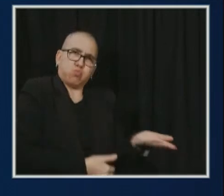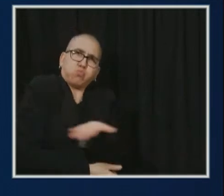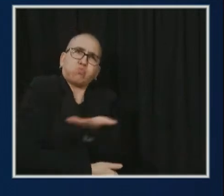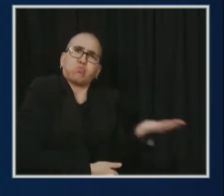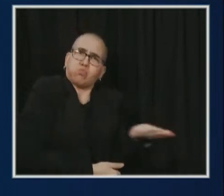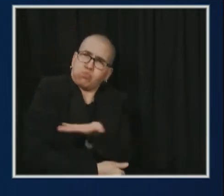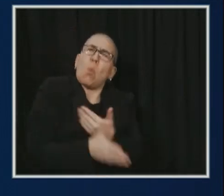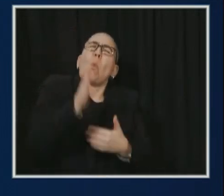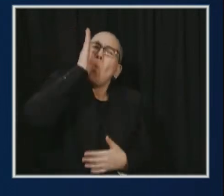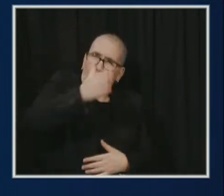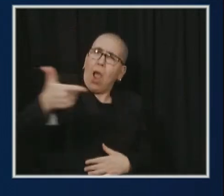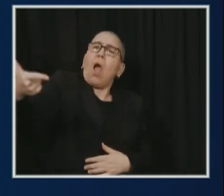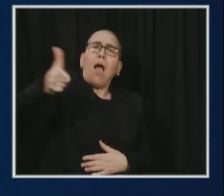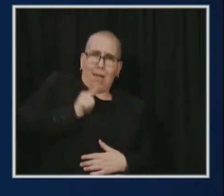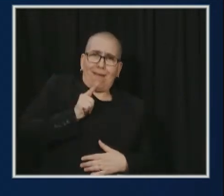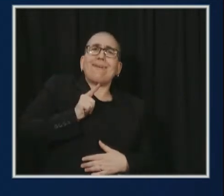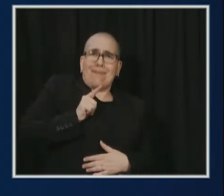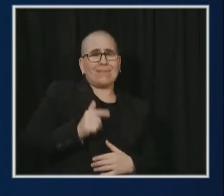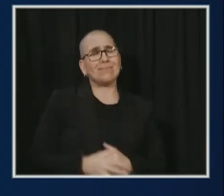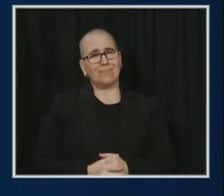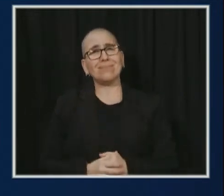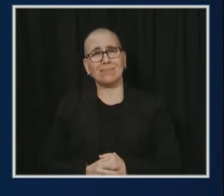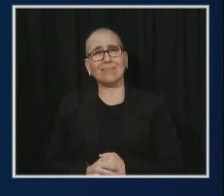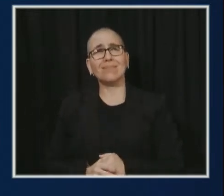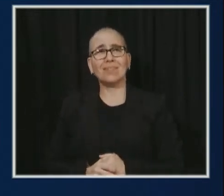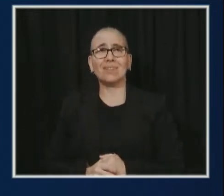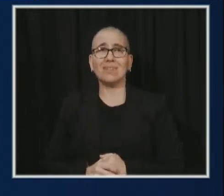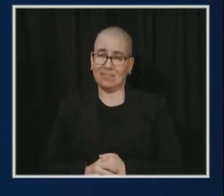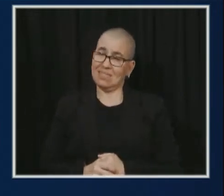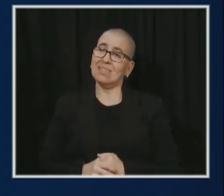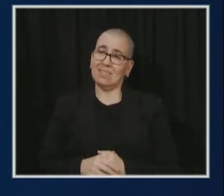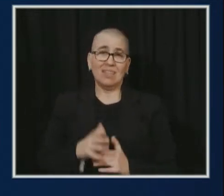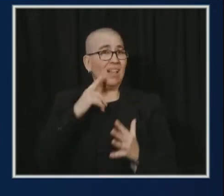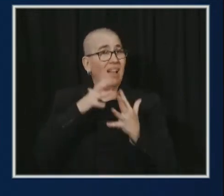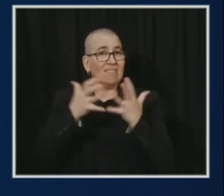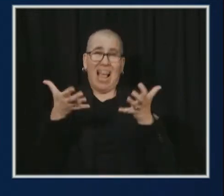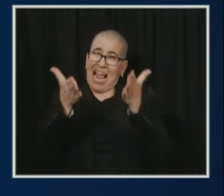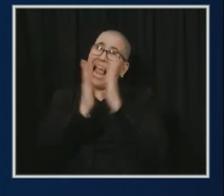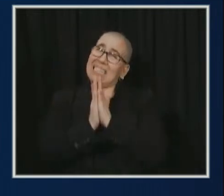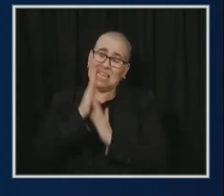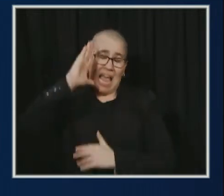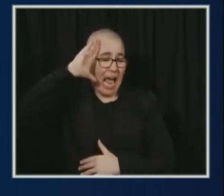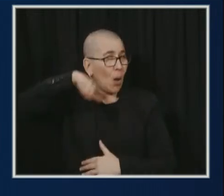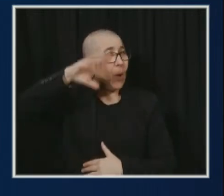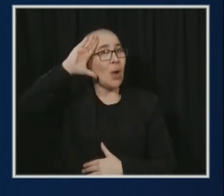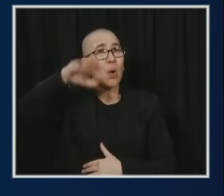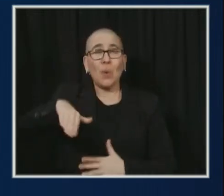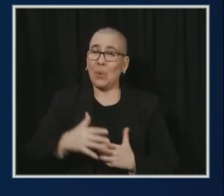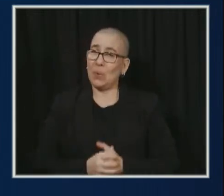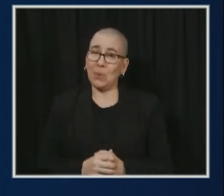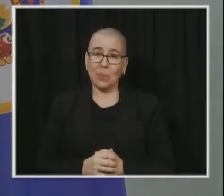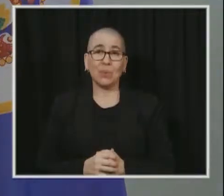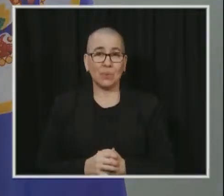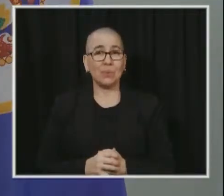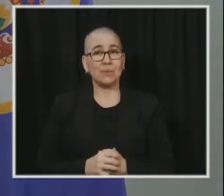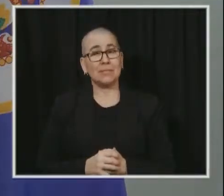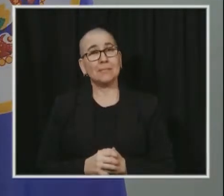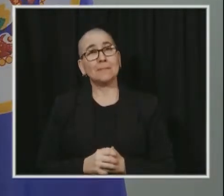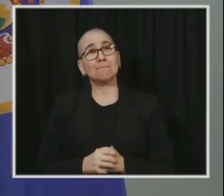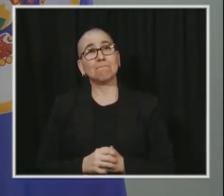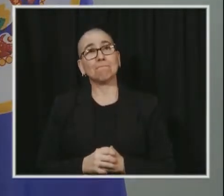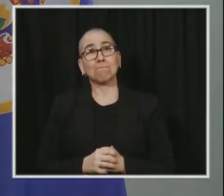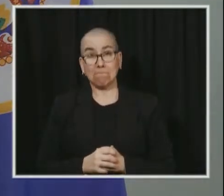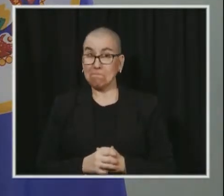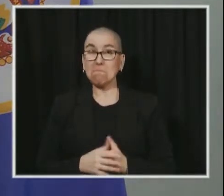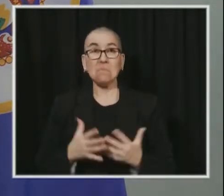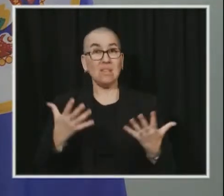think. We know there's a lot to ask. This commitment has been tough. It's told us a lot about ourselves, and I, for one,